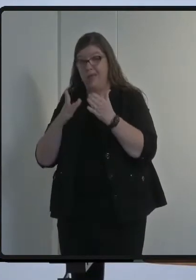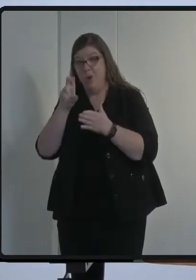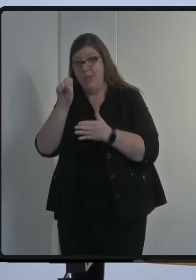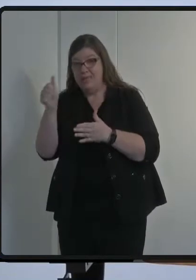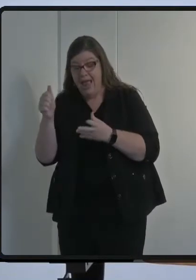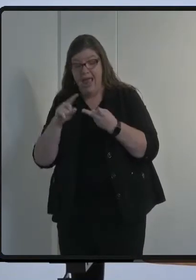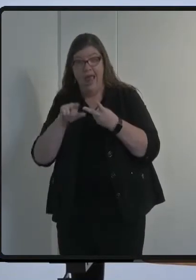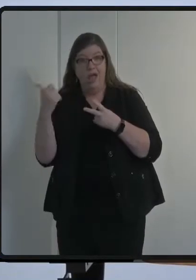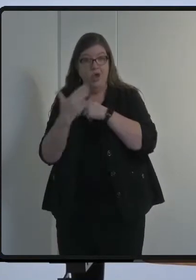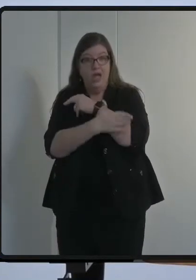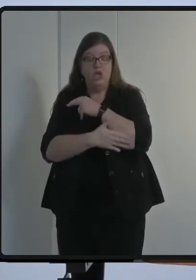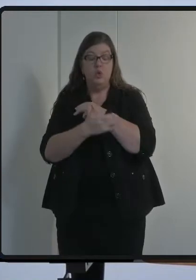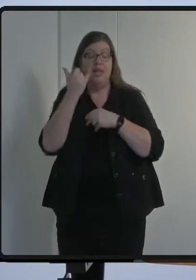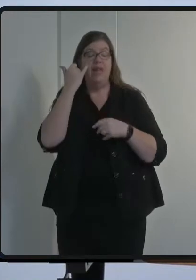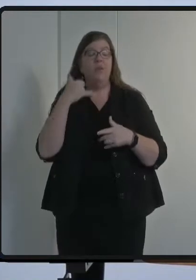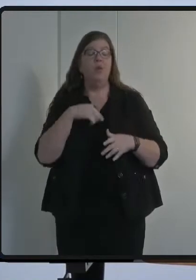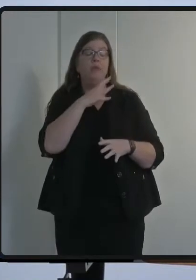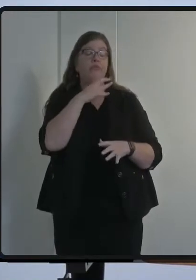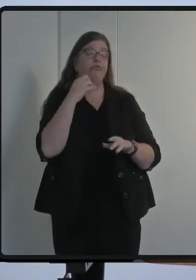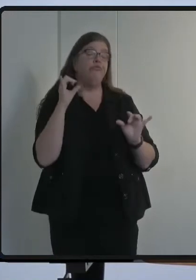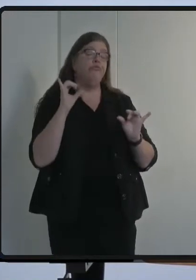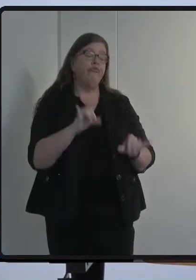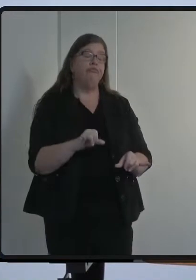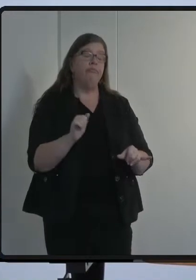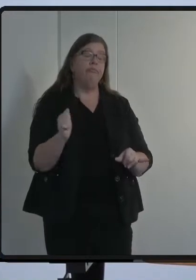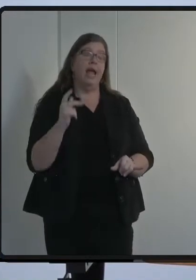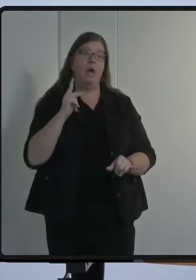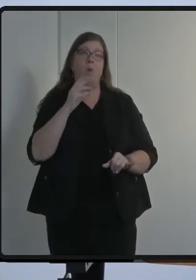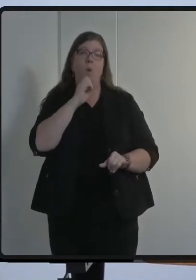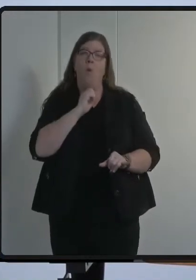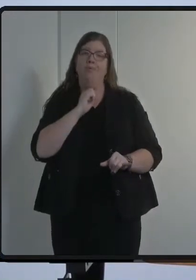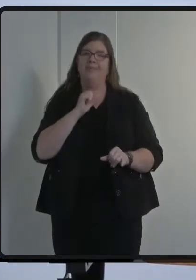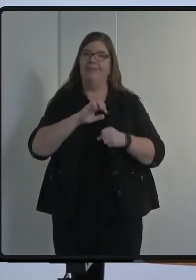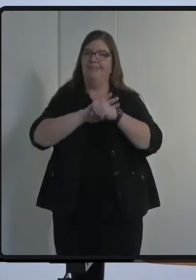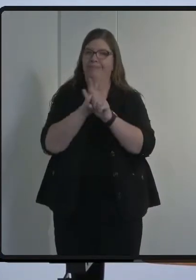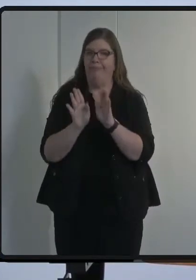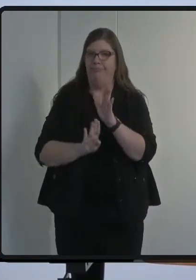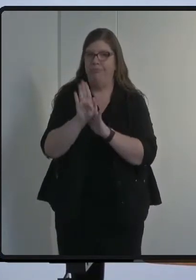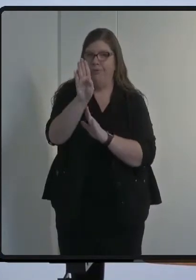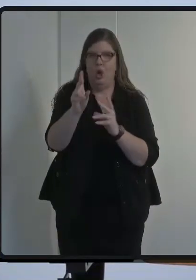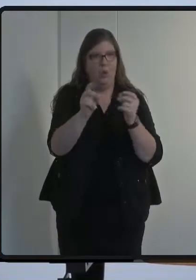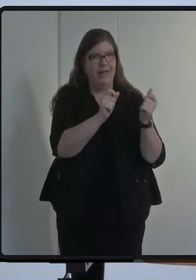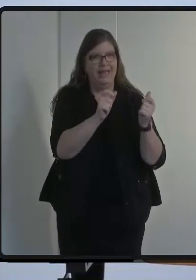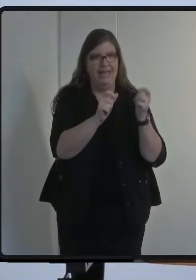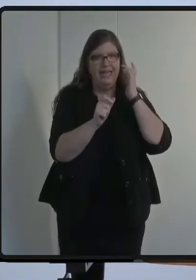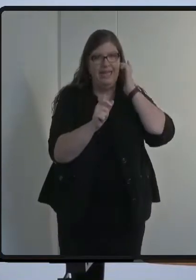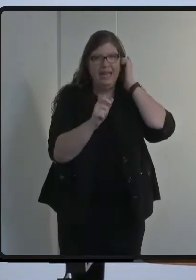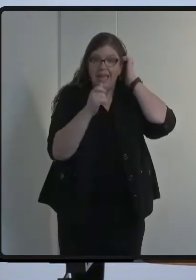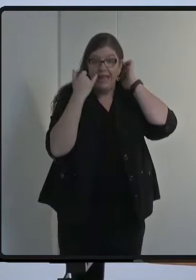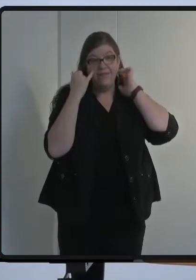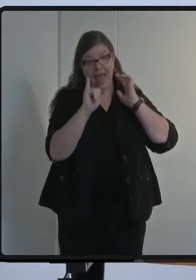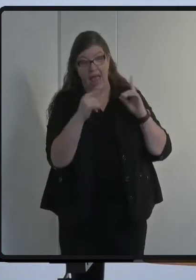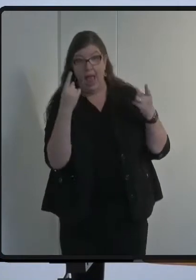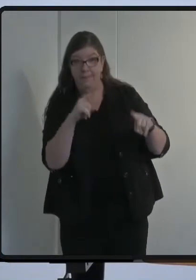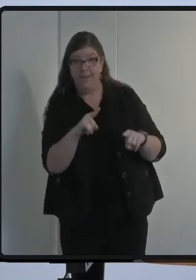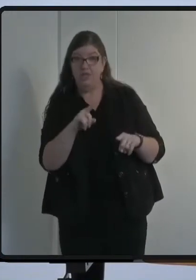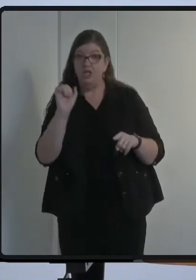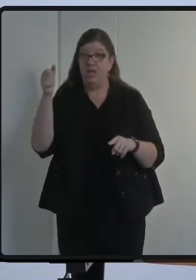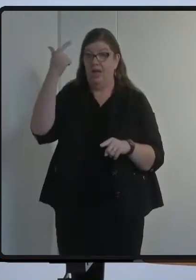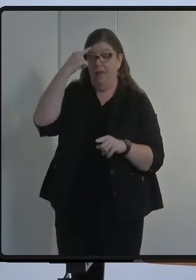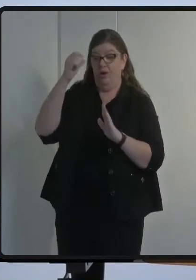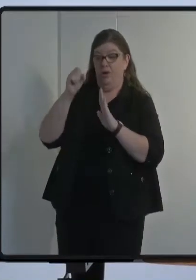world, complacency will bring the virus back very quickly. And if that occurs, Governor Newsom's public health order will require some